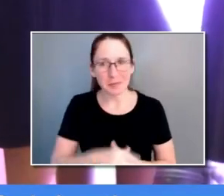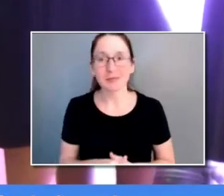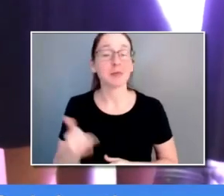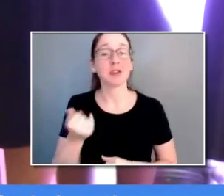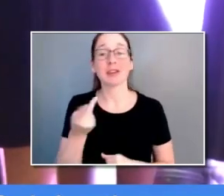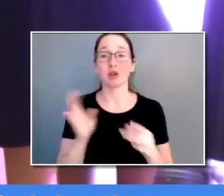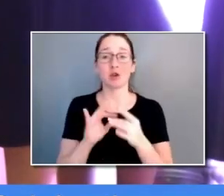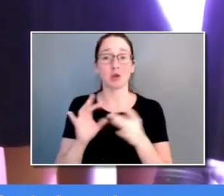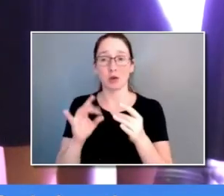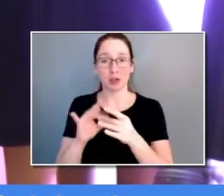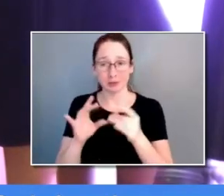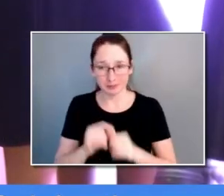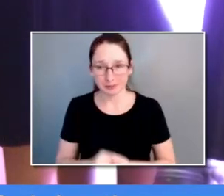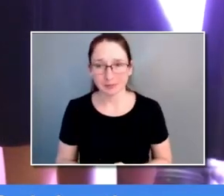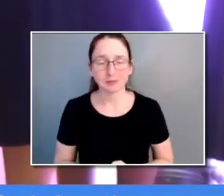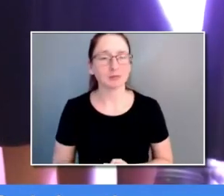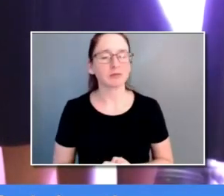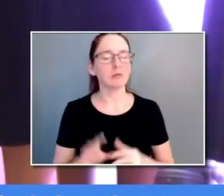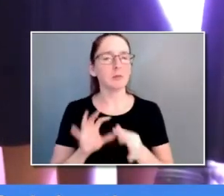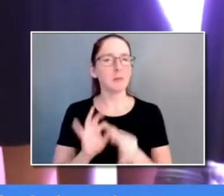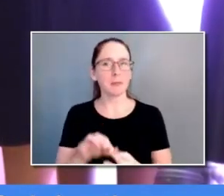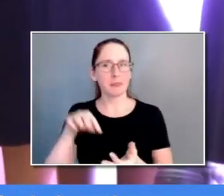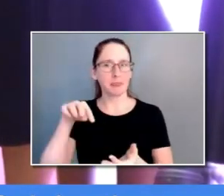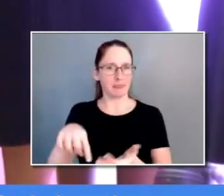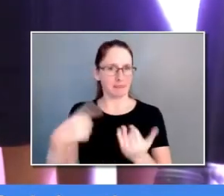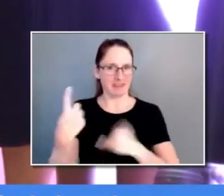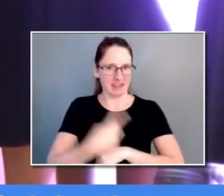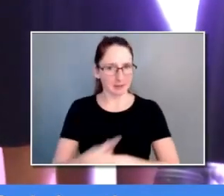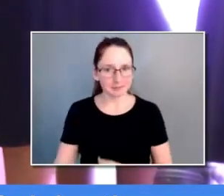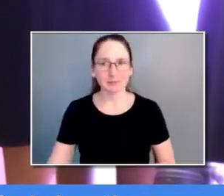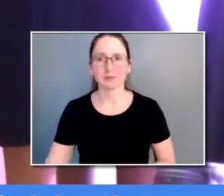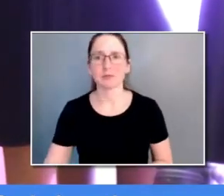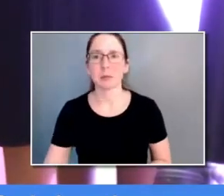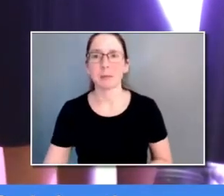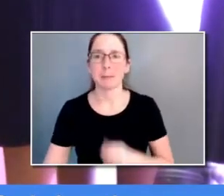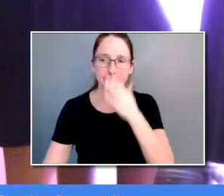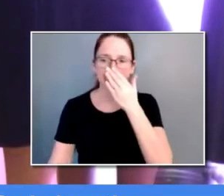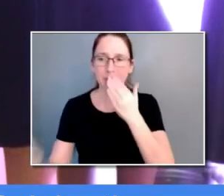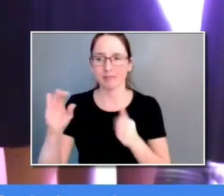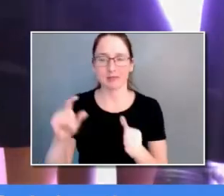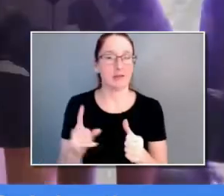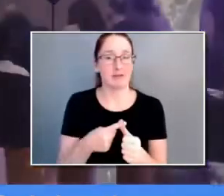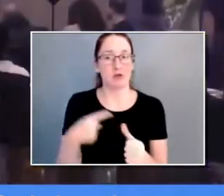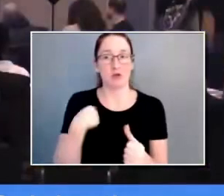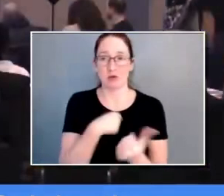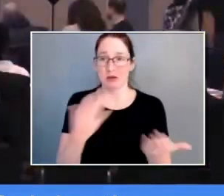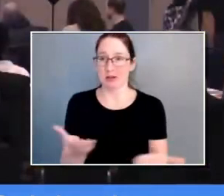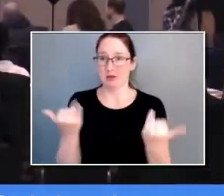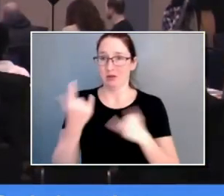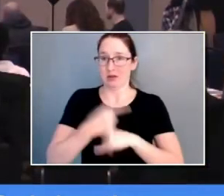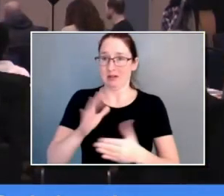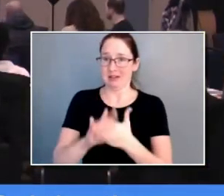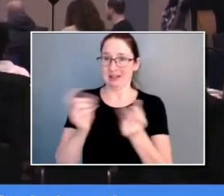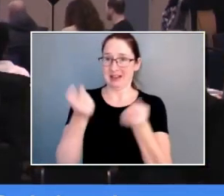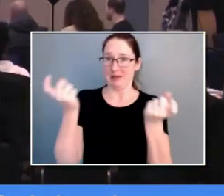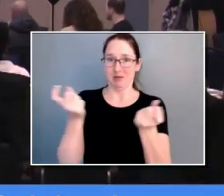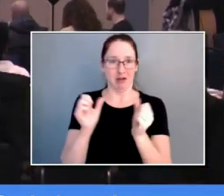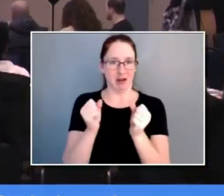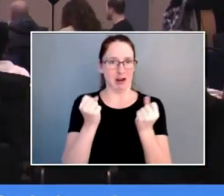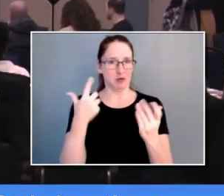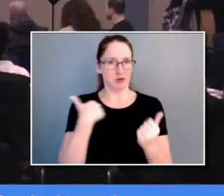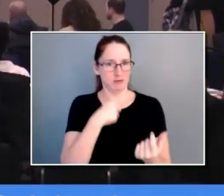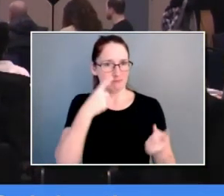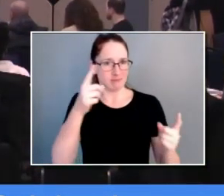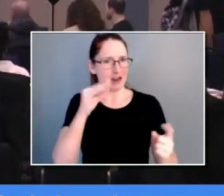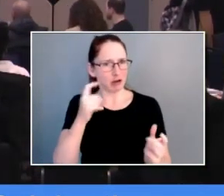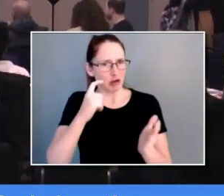words about this day. So first of all, we are here today to celebrate how far we've come and also to recognize